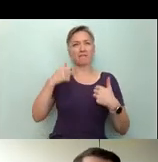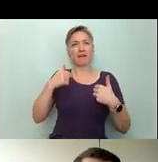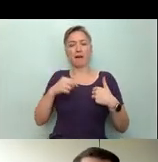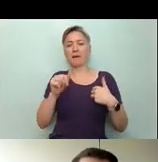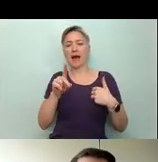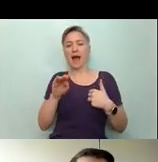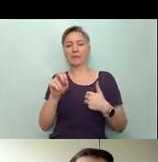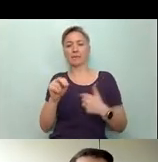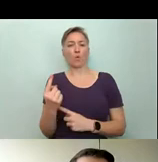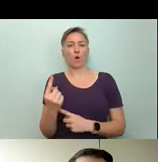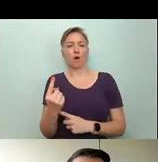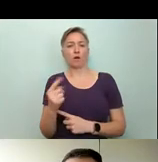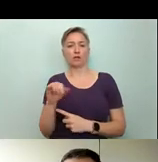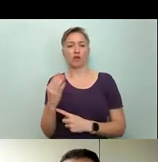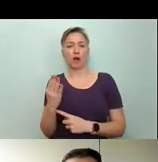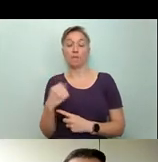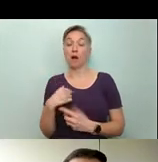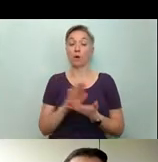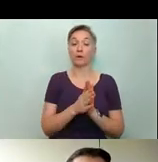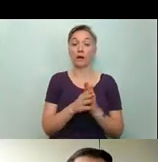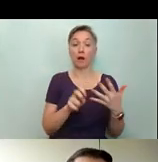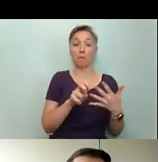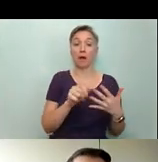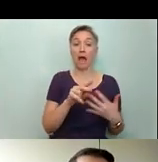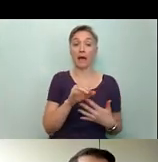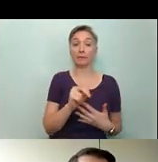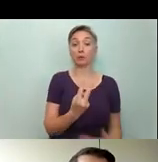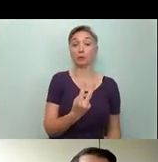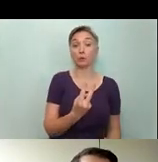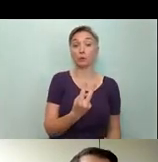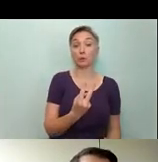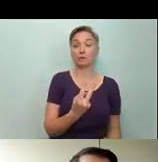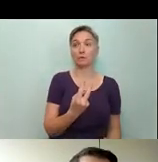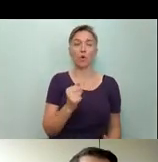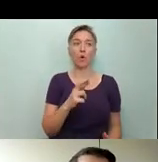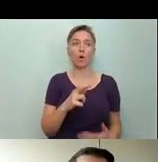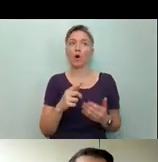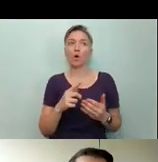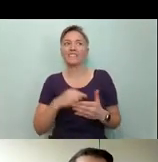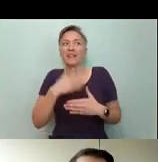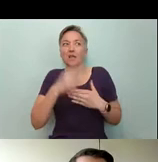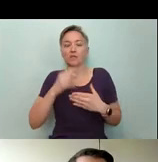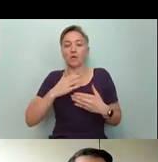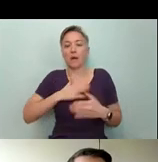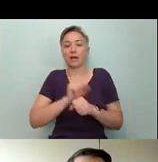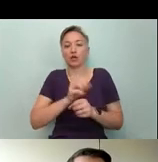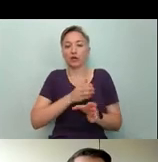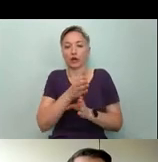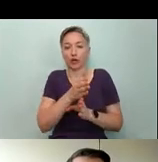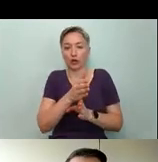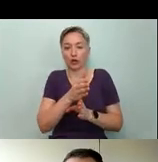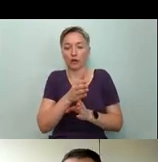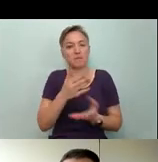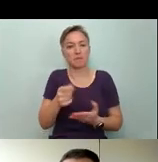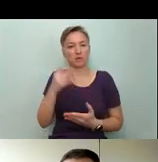today and I want to become an administrator two, or I don't really know where I can take my career. The hope here is that we'll come out on the other end of the Career